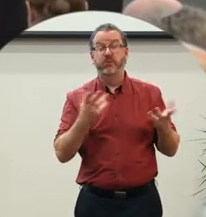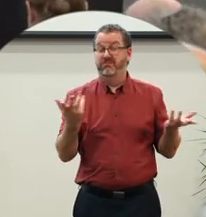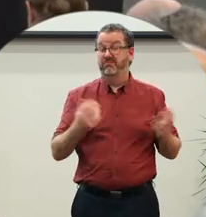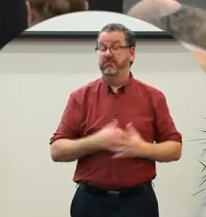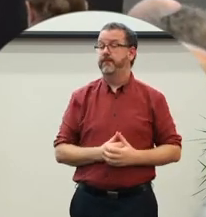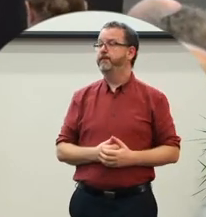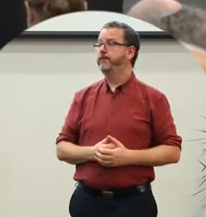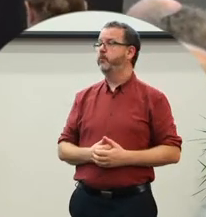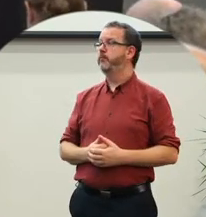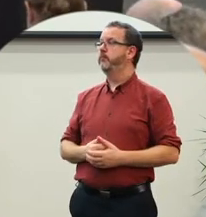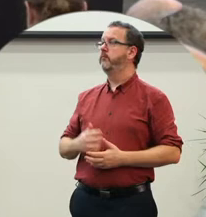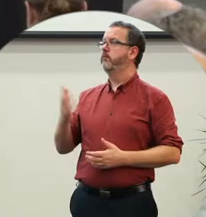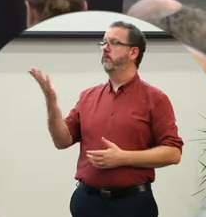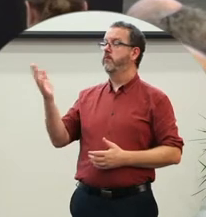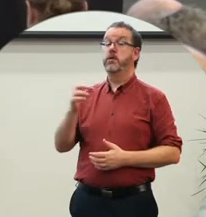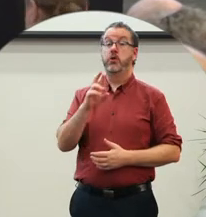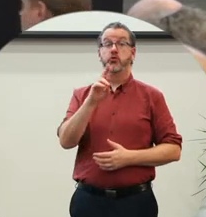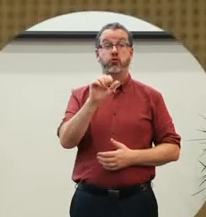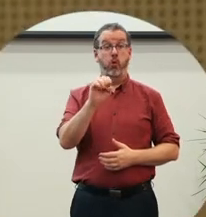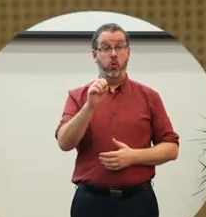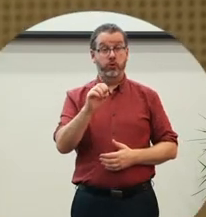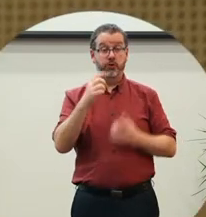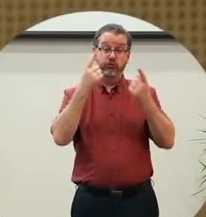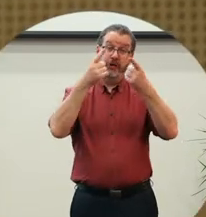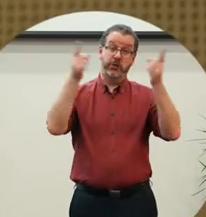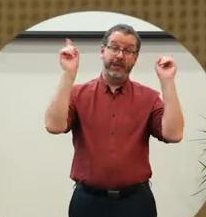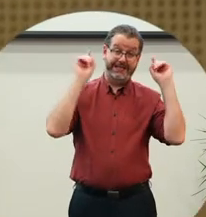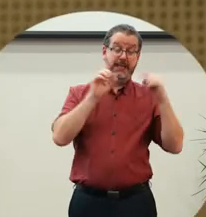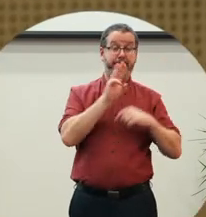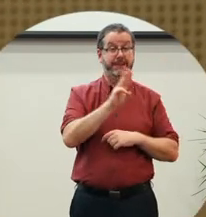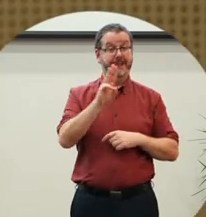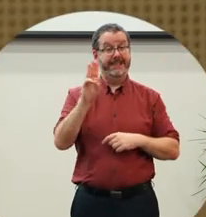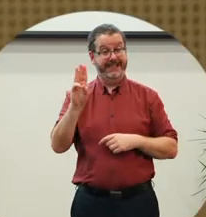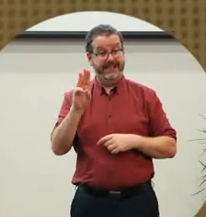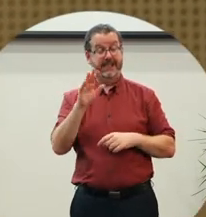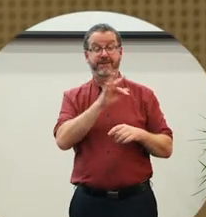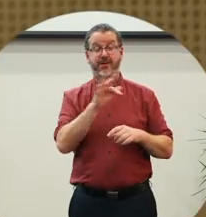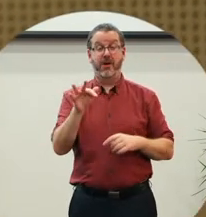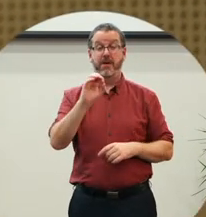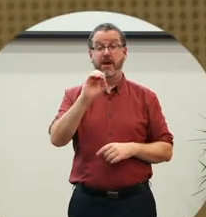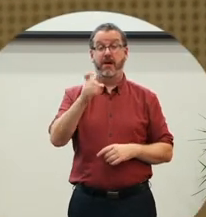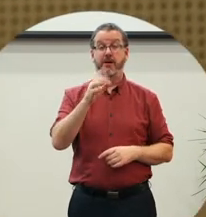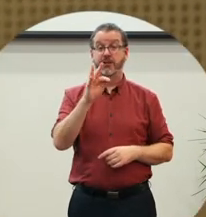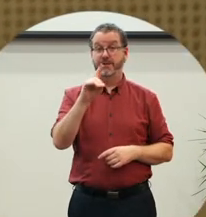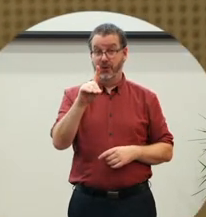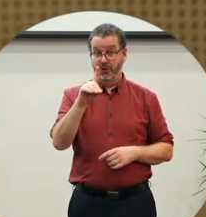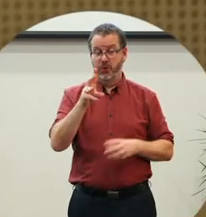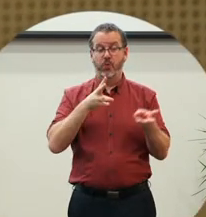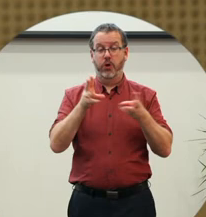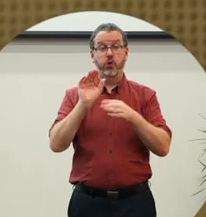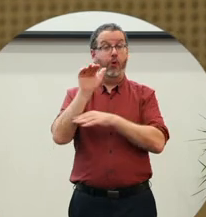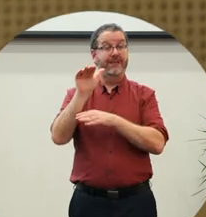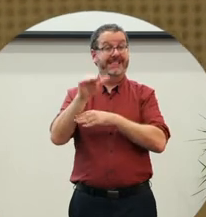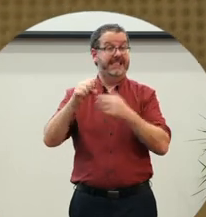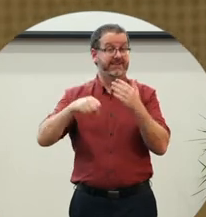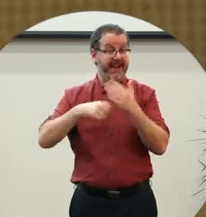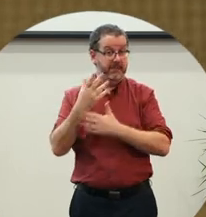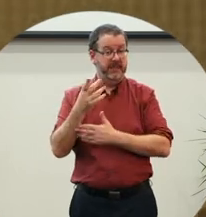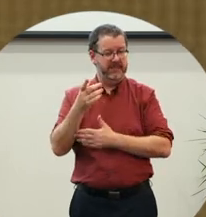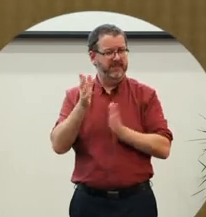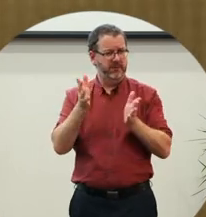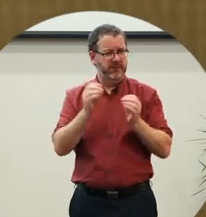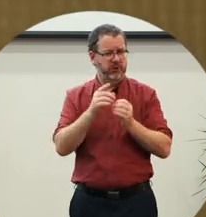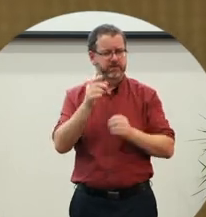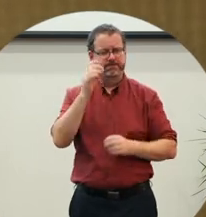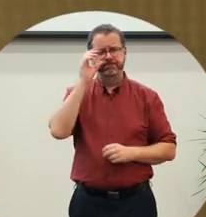She was a PPE graduate from Oxford, and she was working in overseas development, you said. Was there, could she not